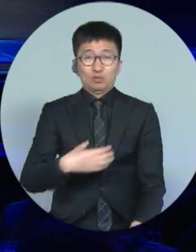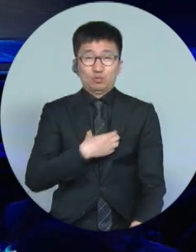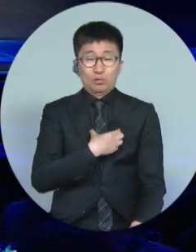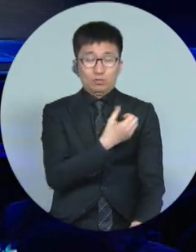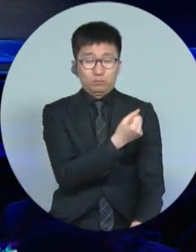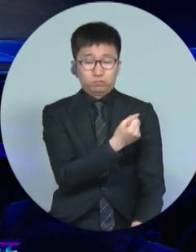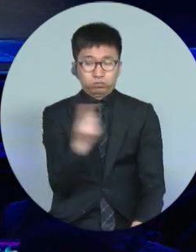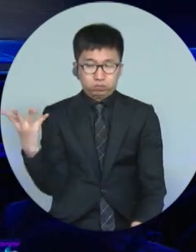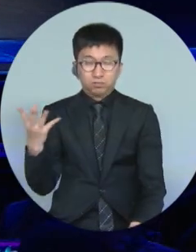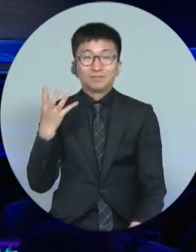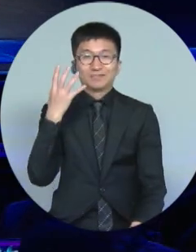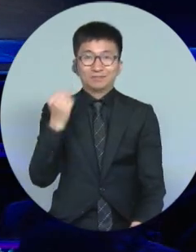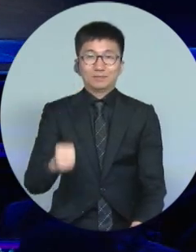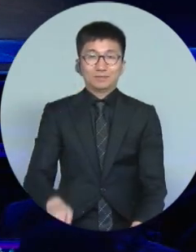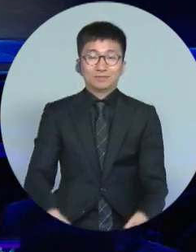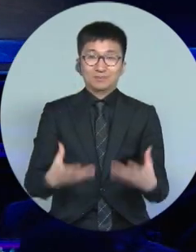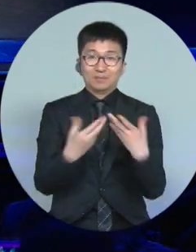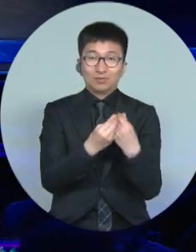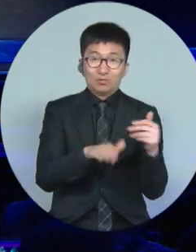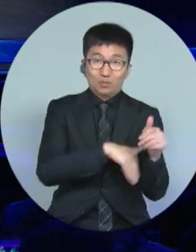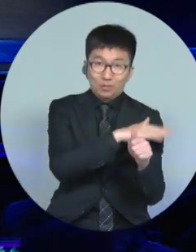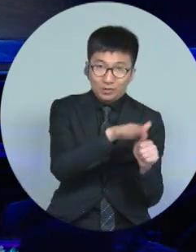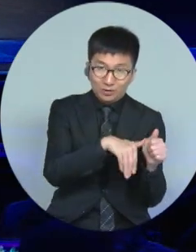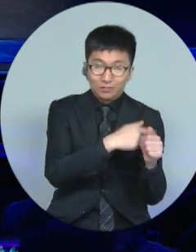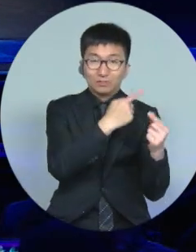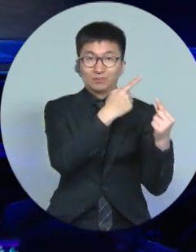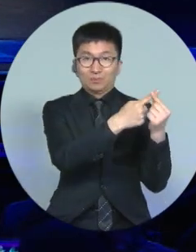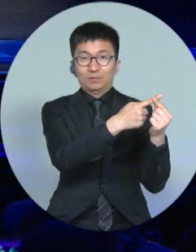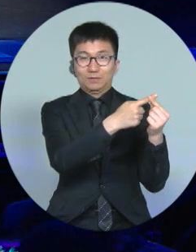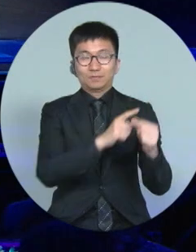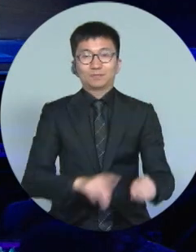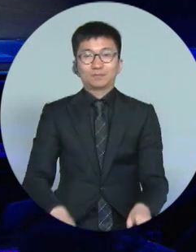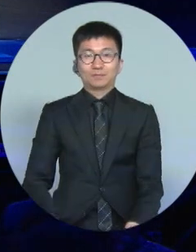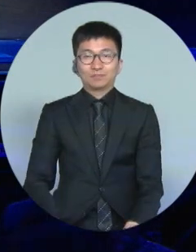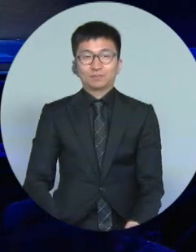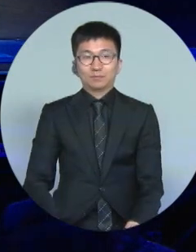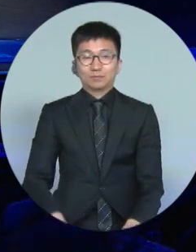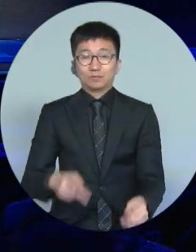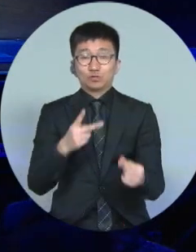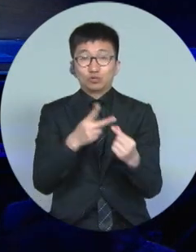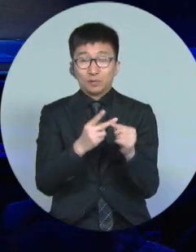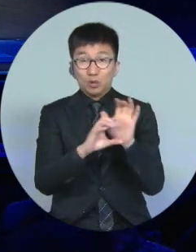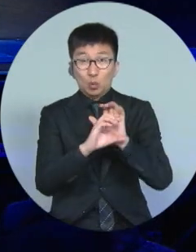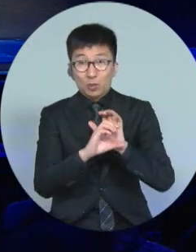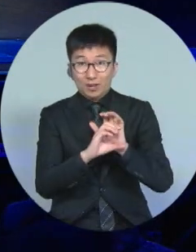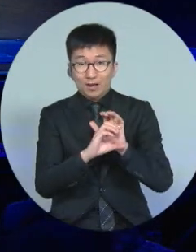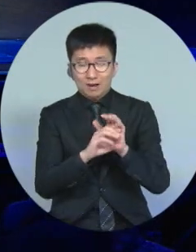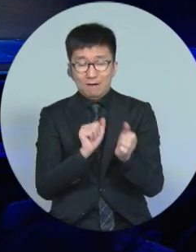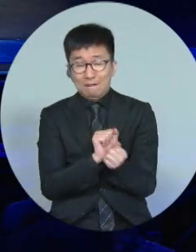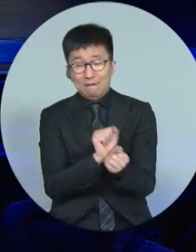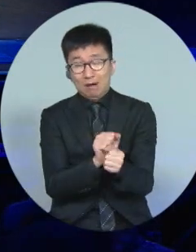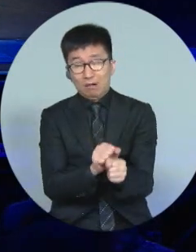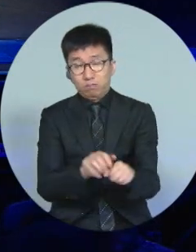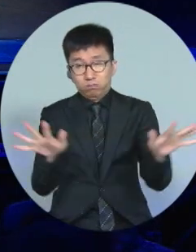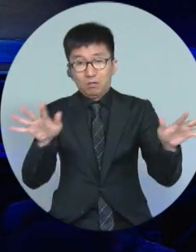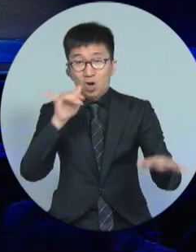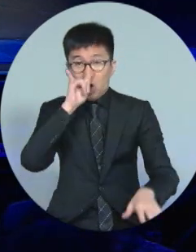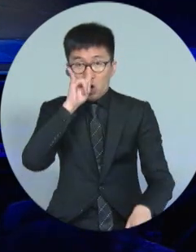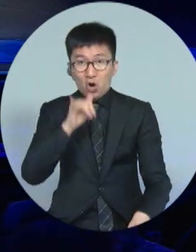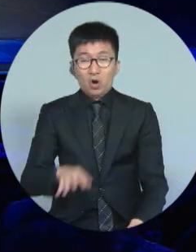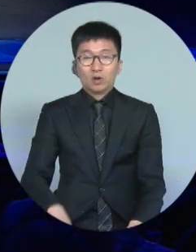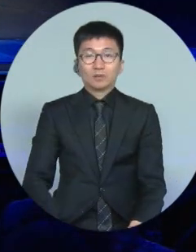environment. There's the crisis of pandemics. We've already had six pandemics this